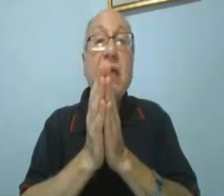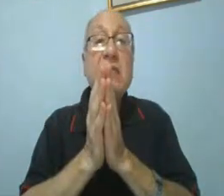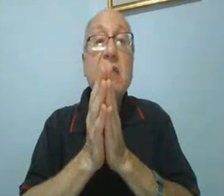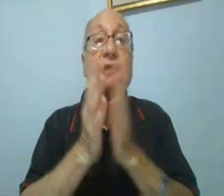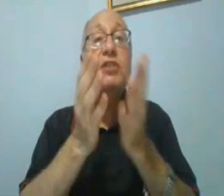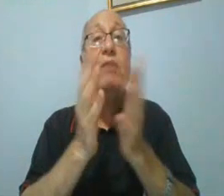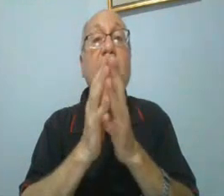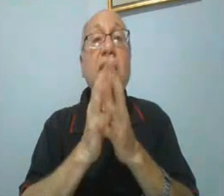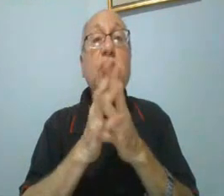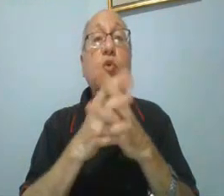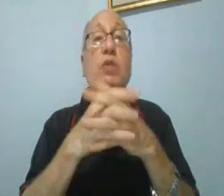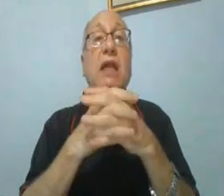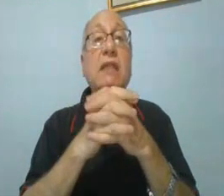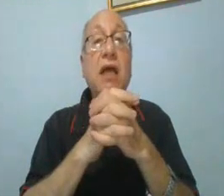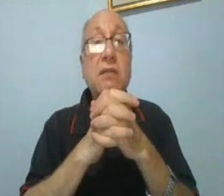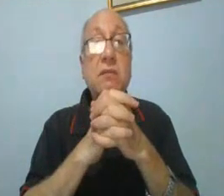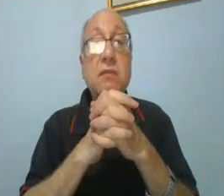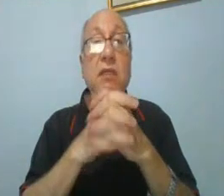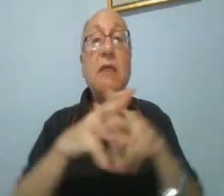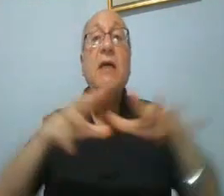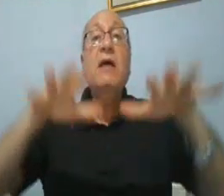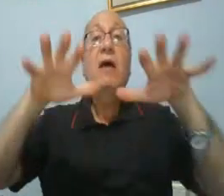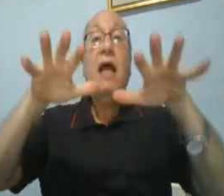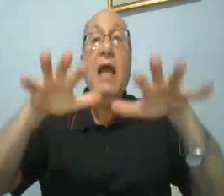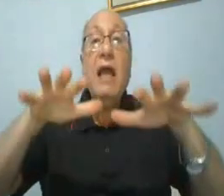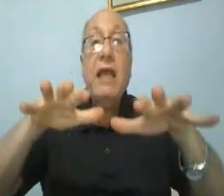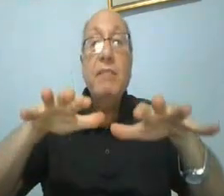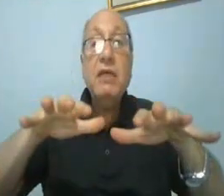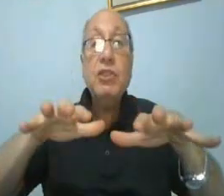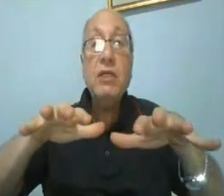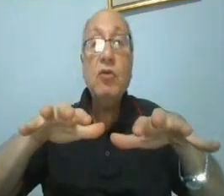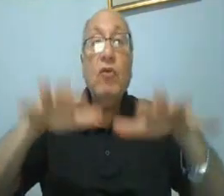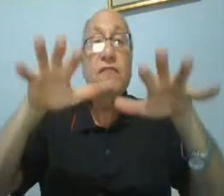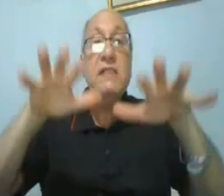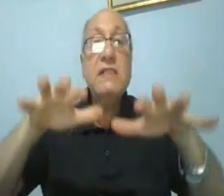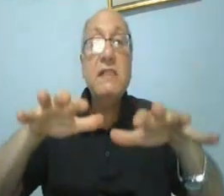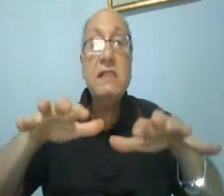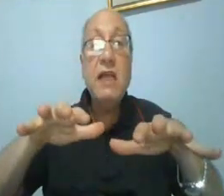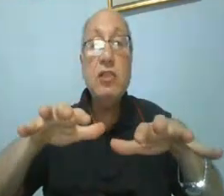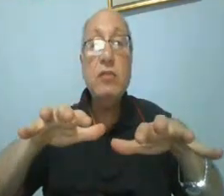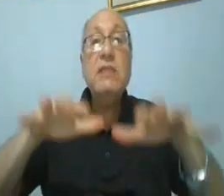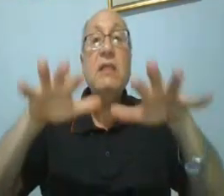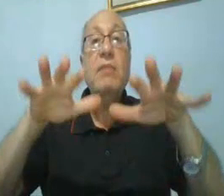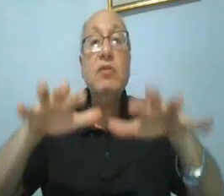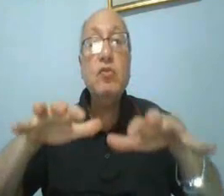Therefore, chemical sterilization by glutaraldehyde, immersion of